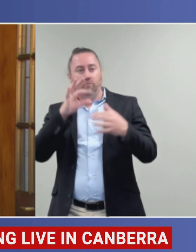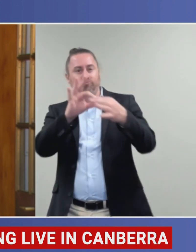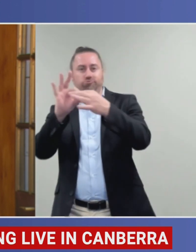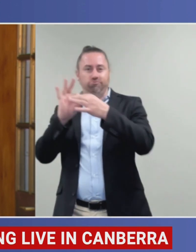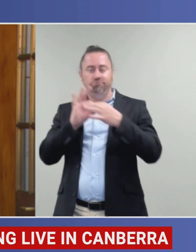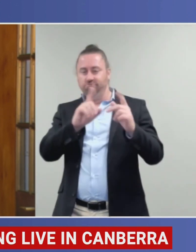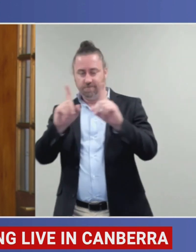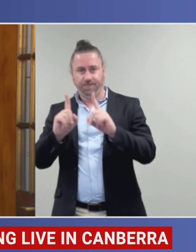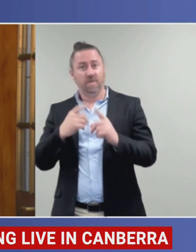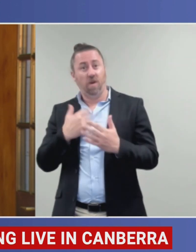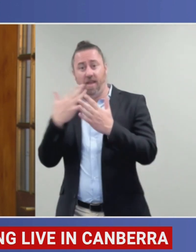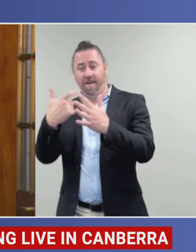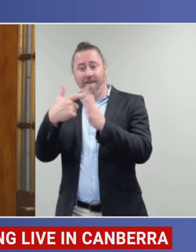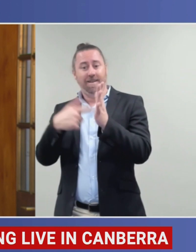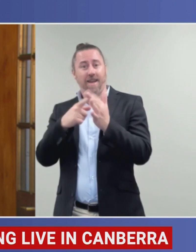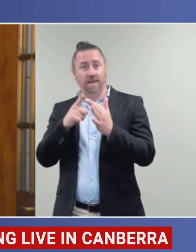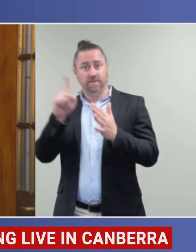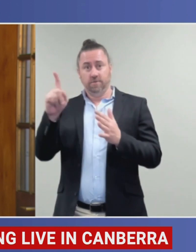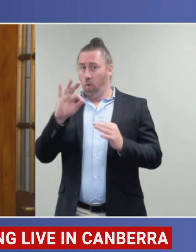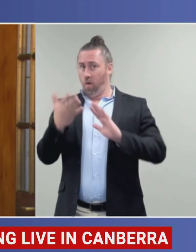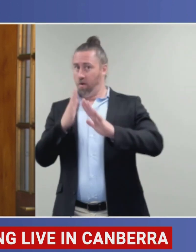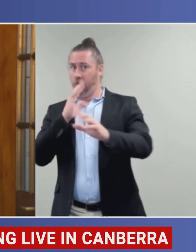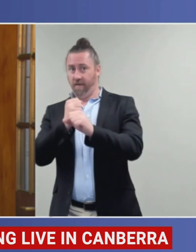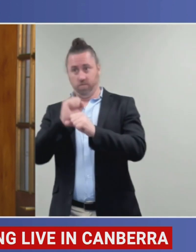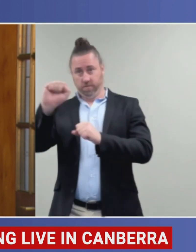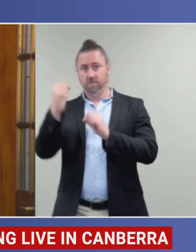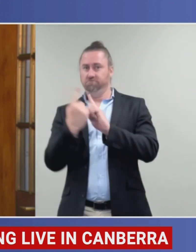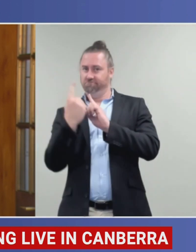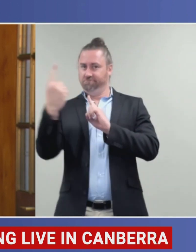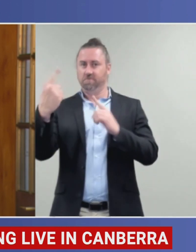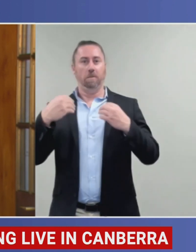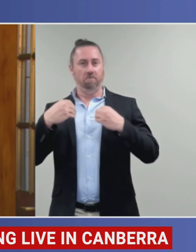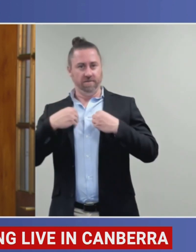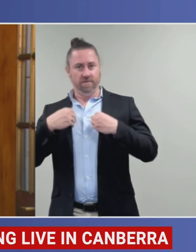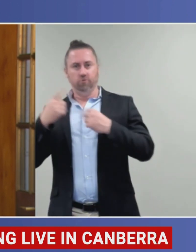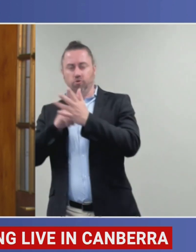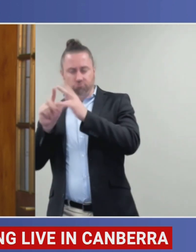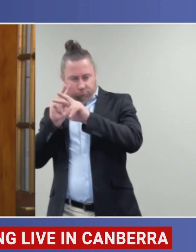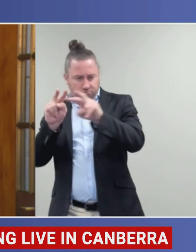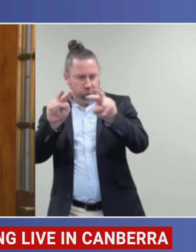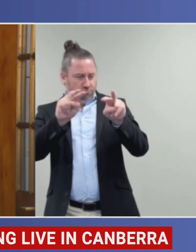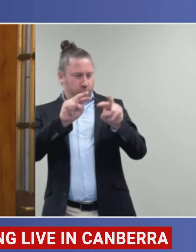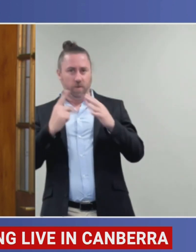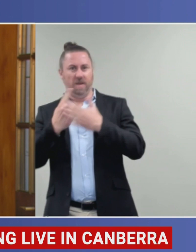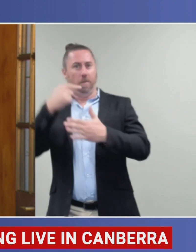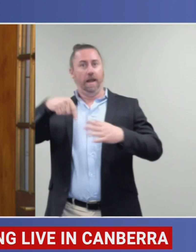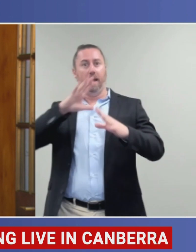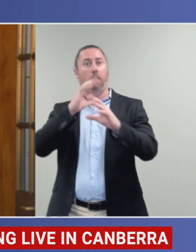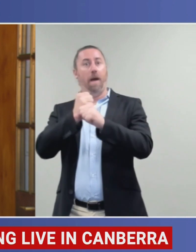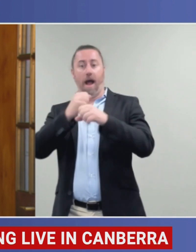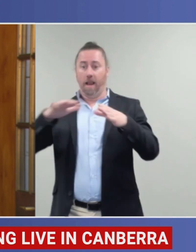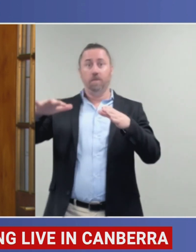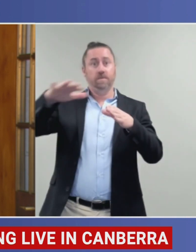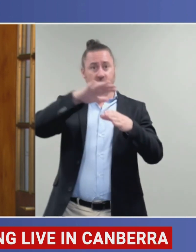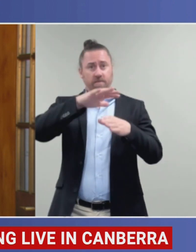and all of her team, not just for undertaking this review, but the incredibly professional and